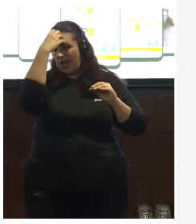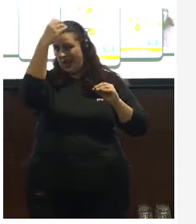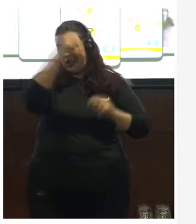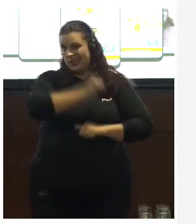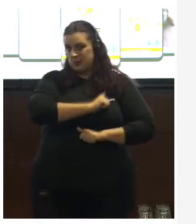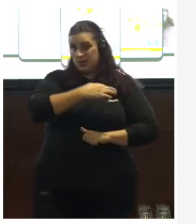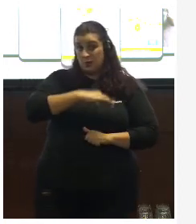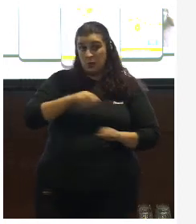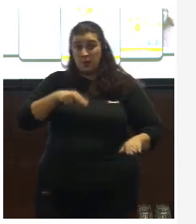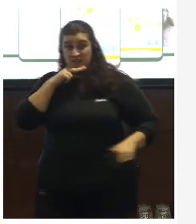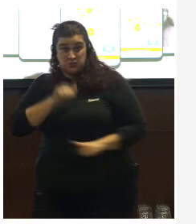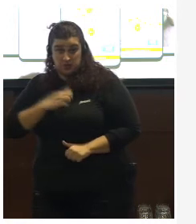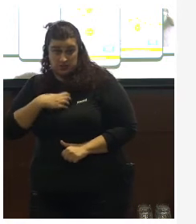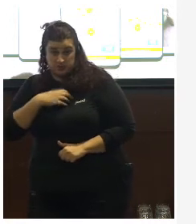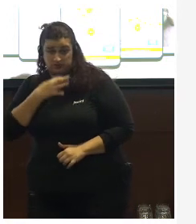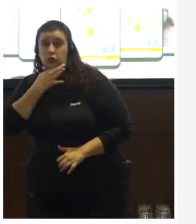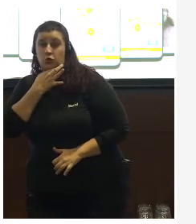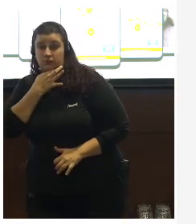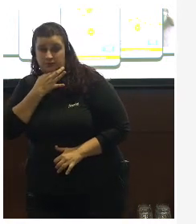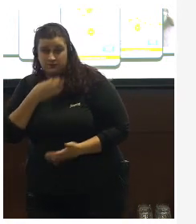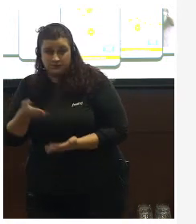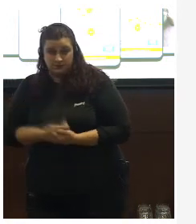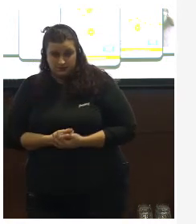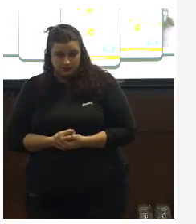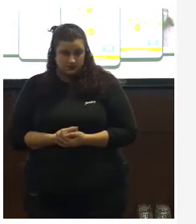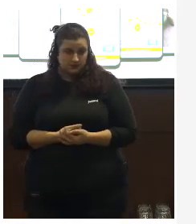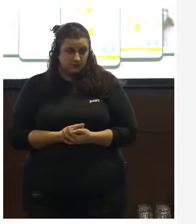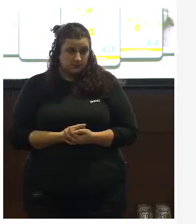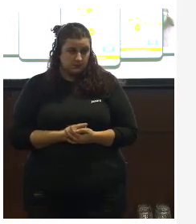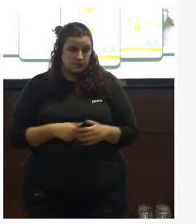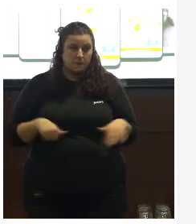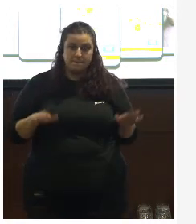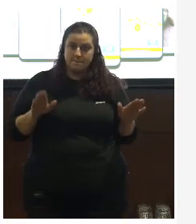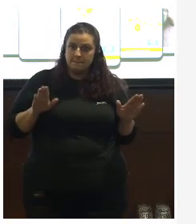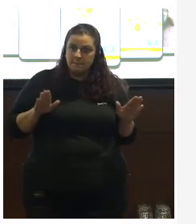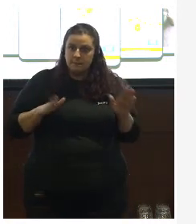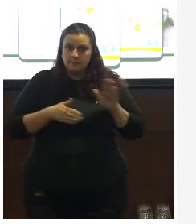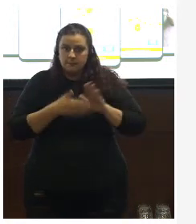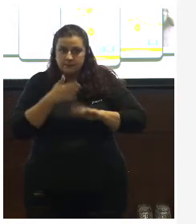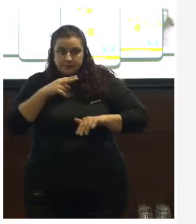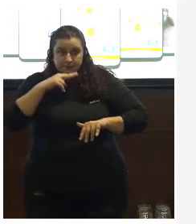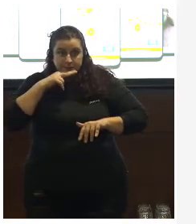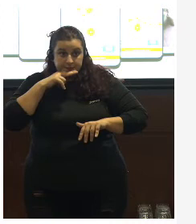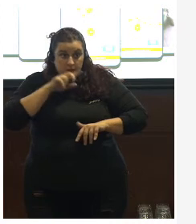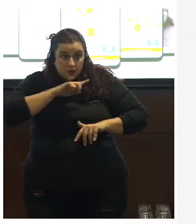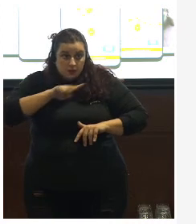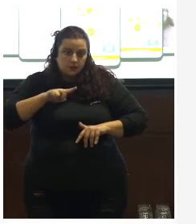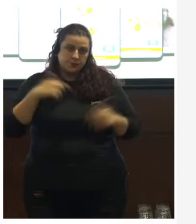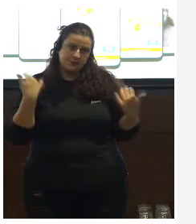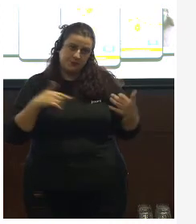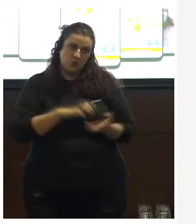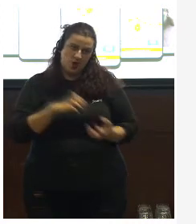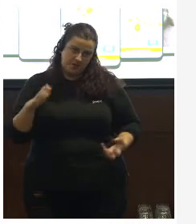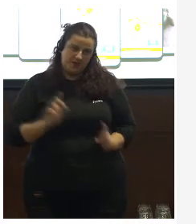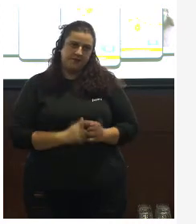rhymes, but the essence is the same. Not being able to go to the toilet is a huge deal breaker. So we've made accessible in order